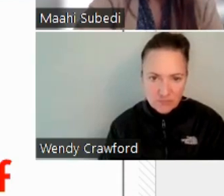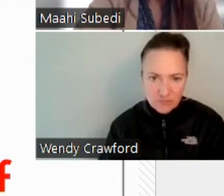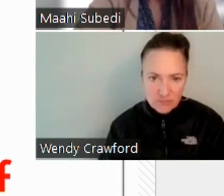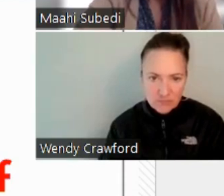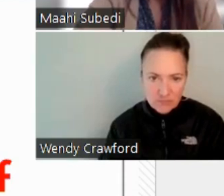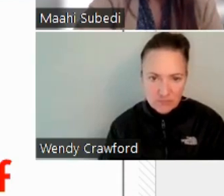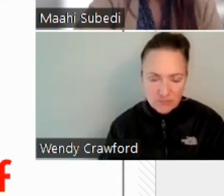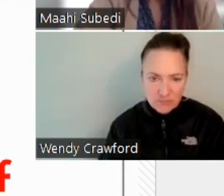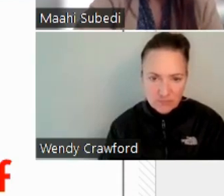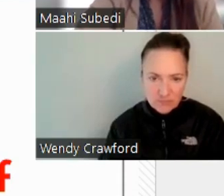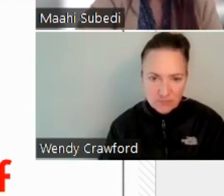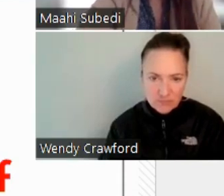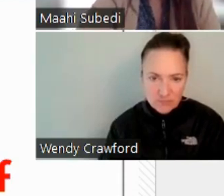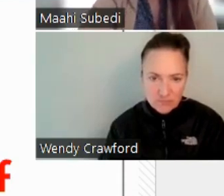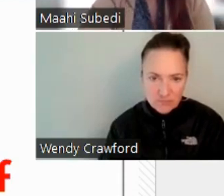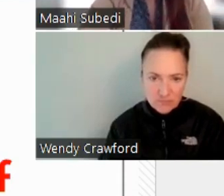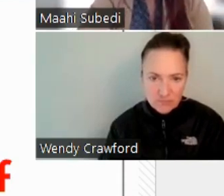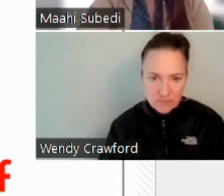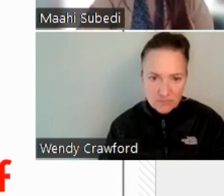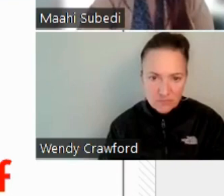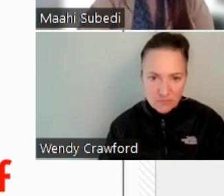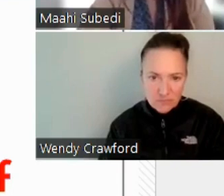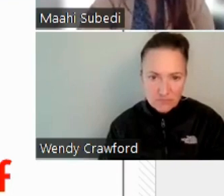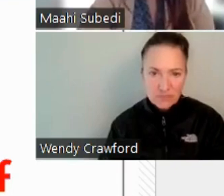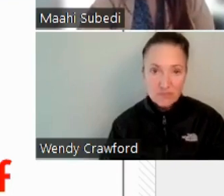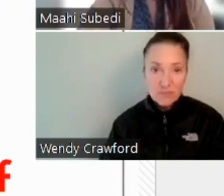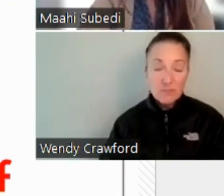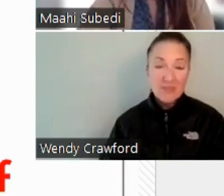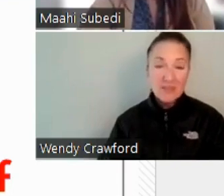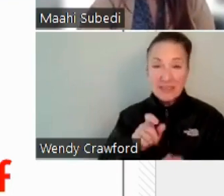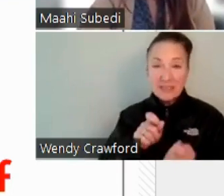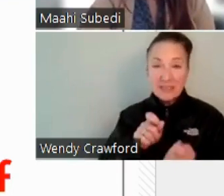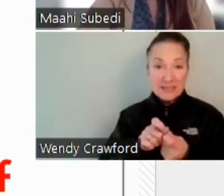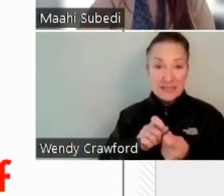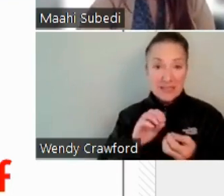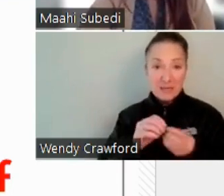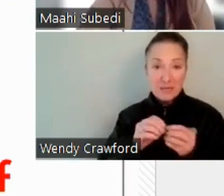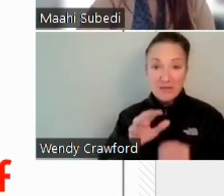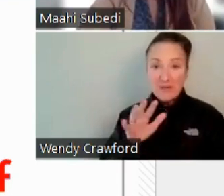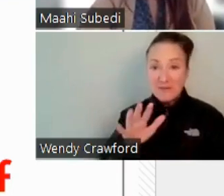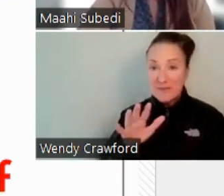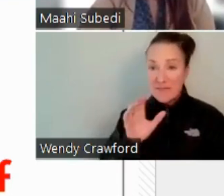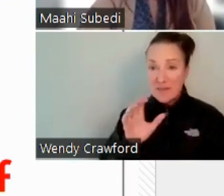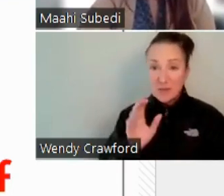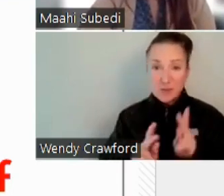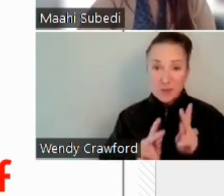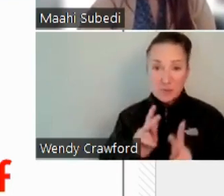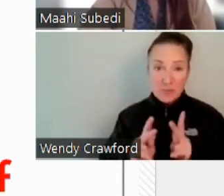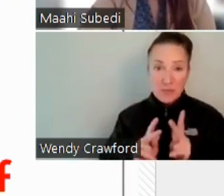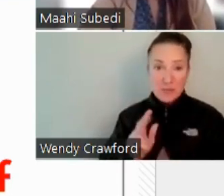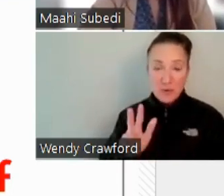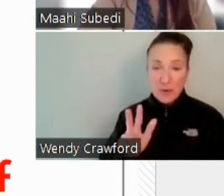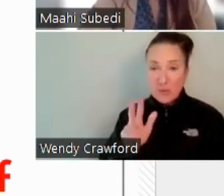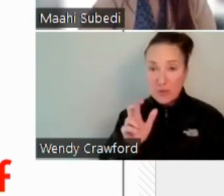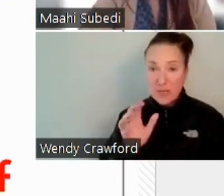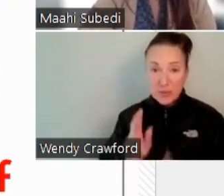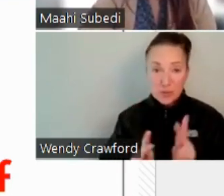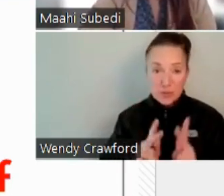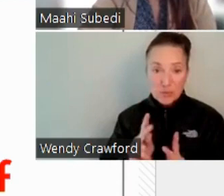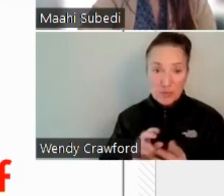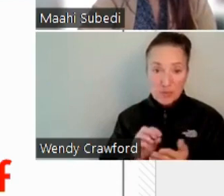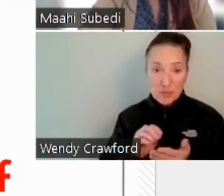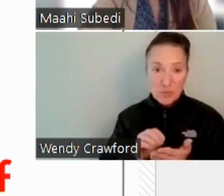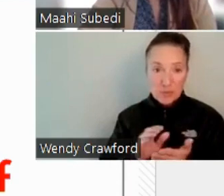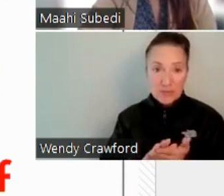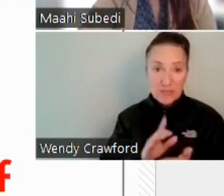specific than hundreds, right? Let's say 500, 550 people, 350 people. Let's get a real number. Let's see a